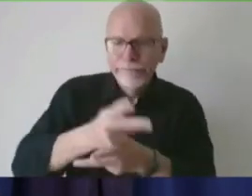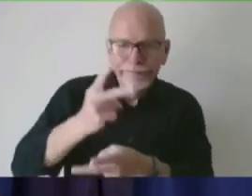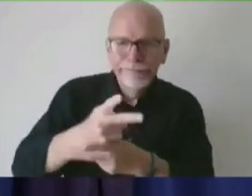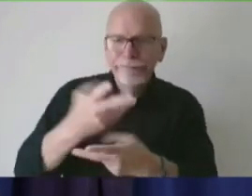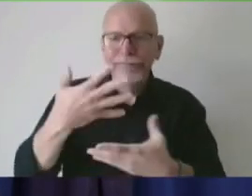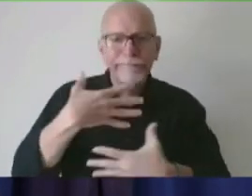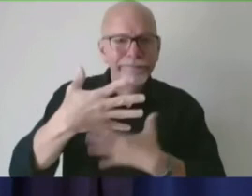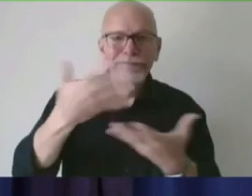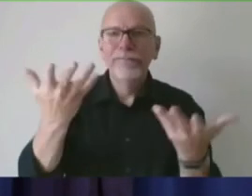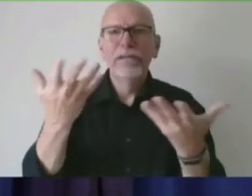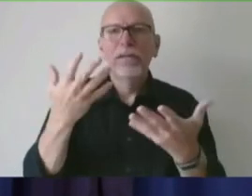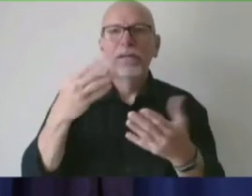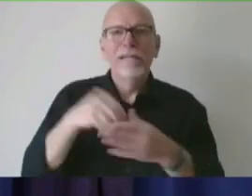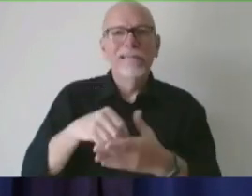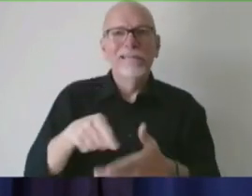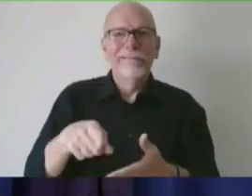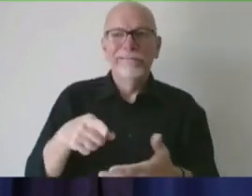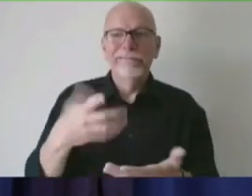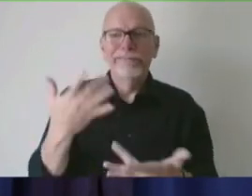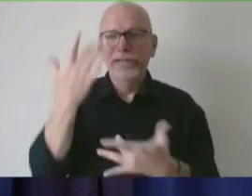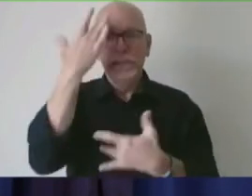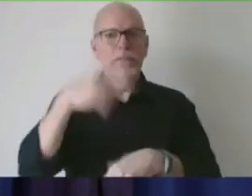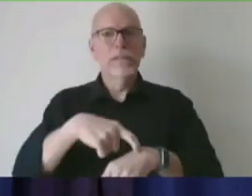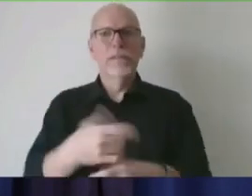most vulnerable times of their lives.